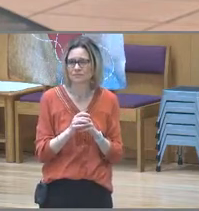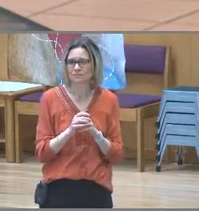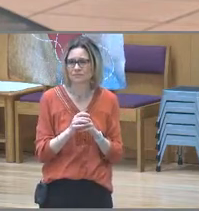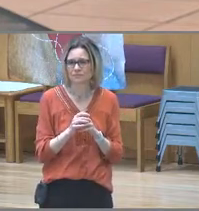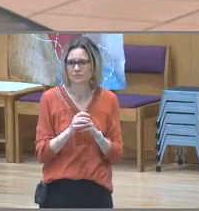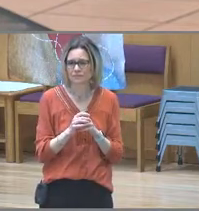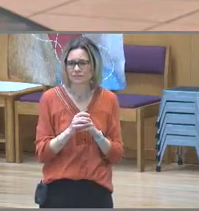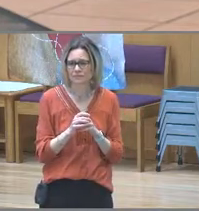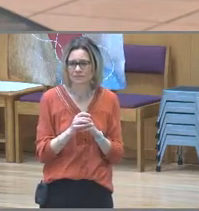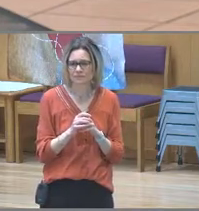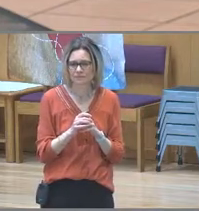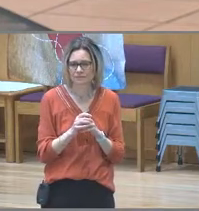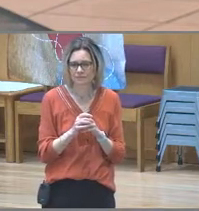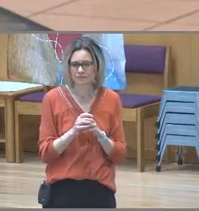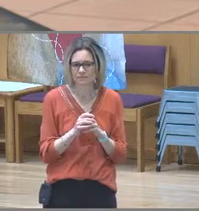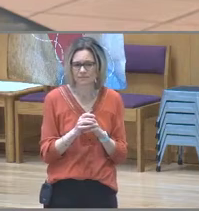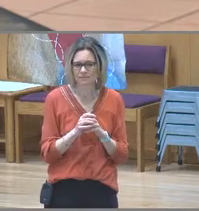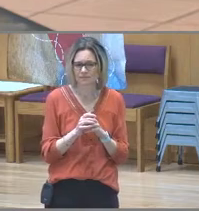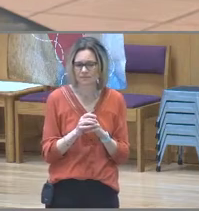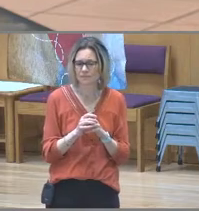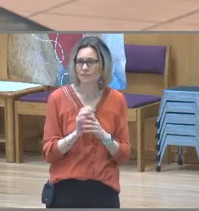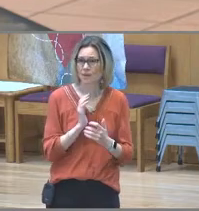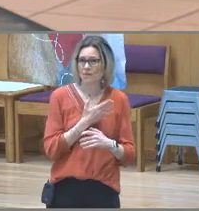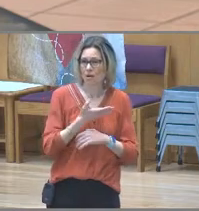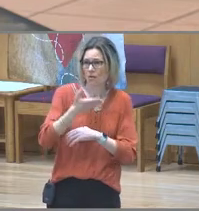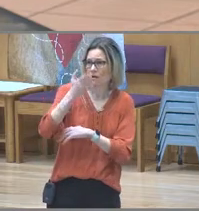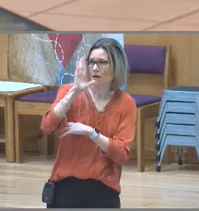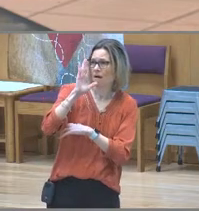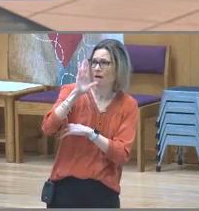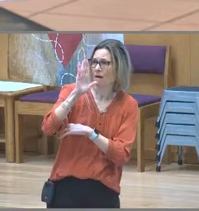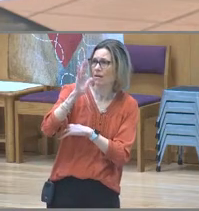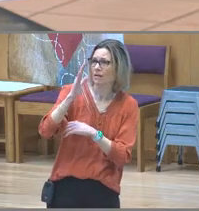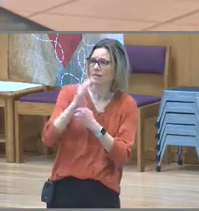this God, our God of love.